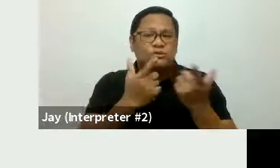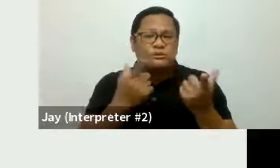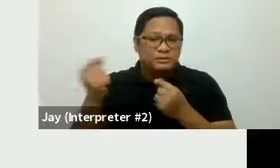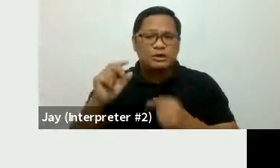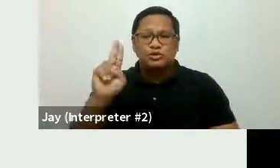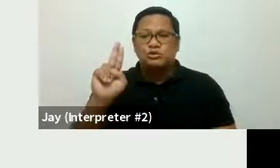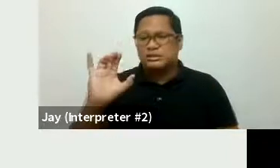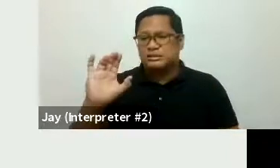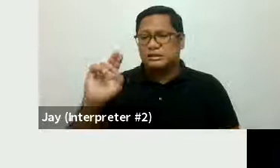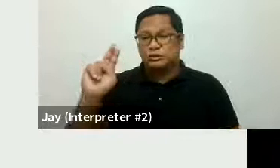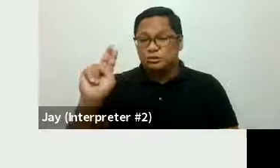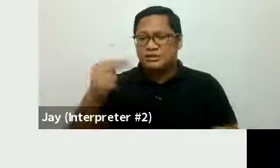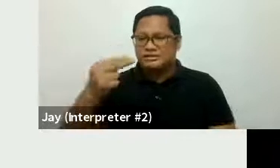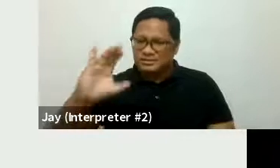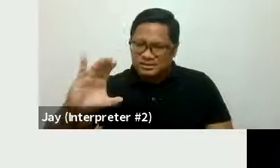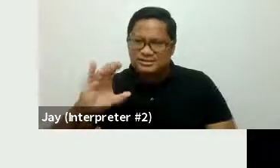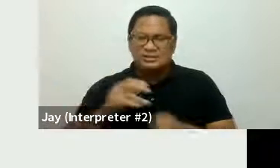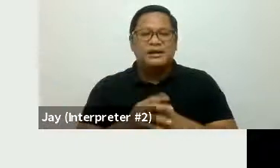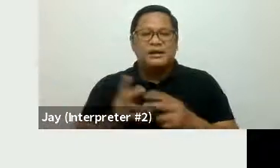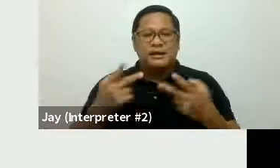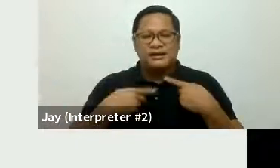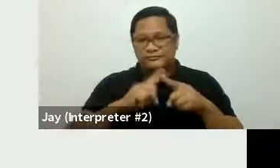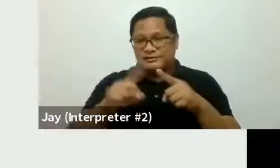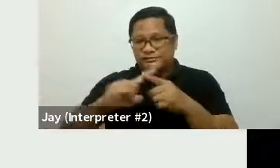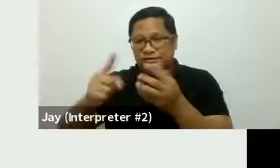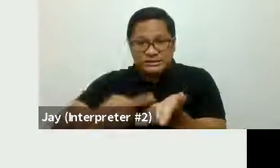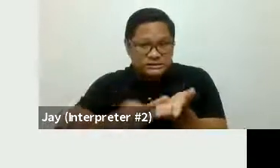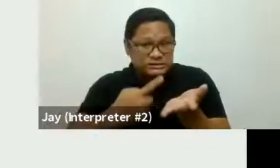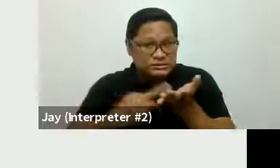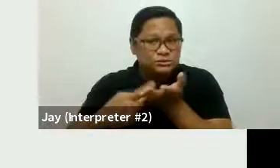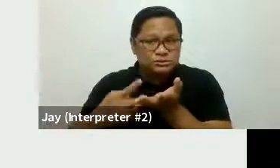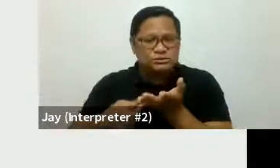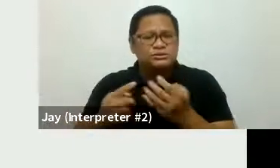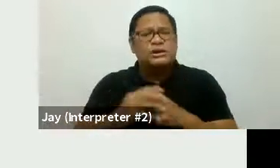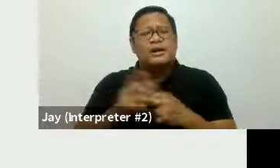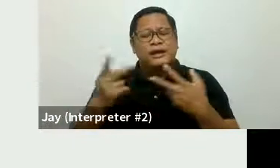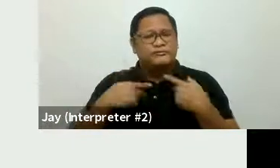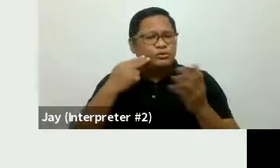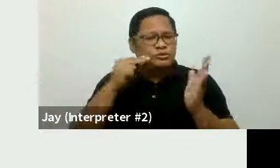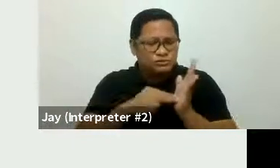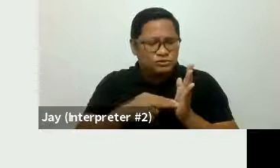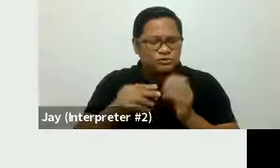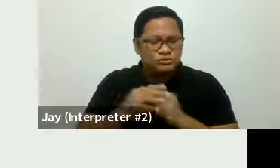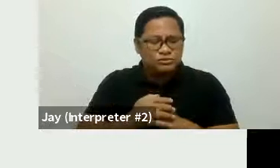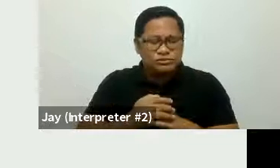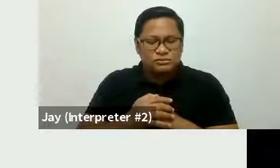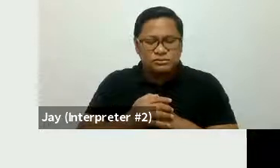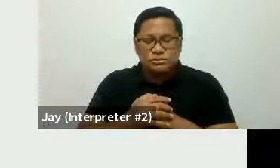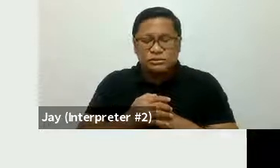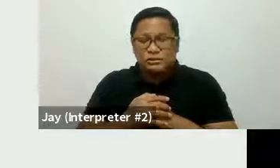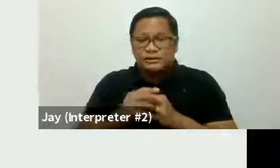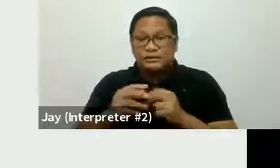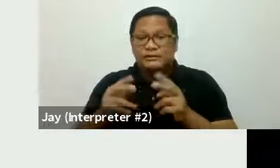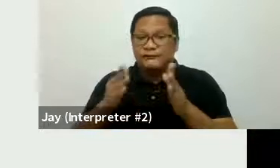UHC, and they have various focus. But I think it's important to take note that one of the